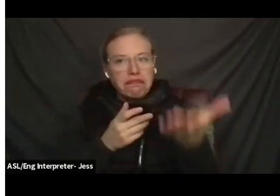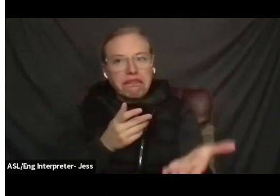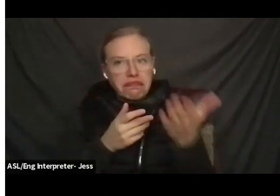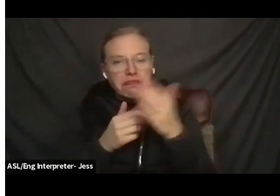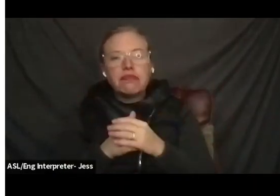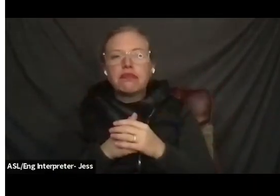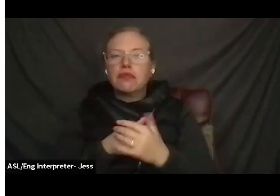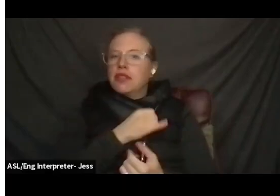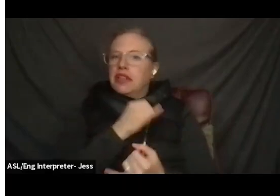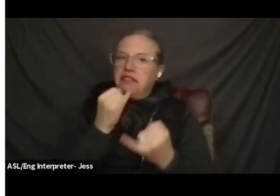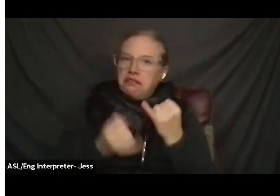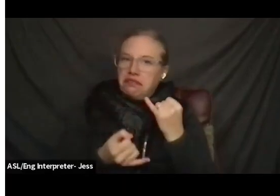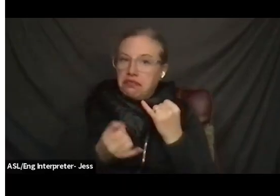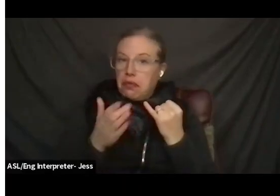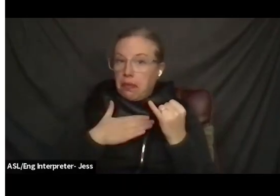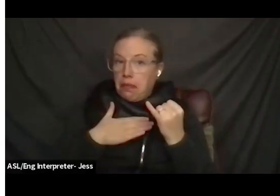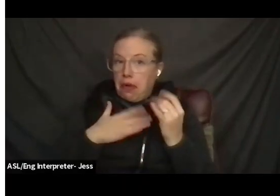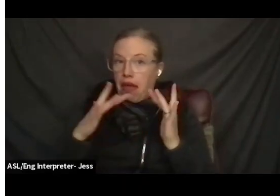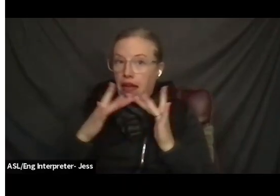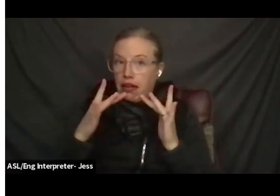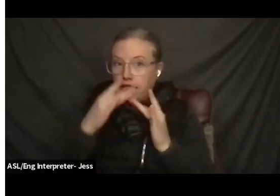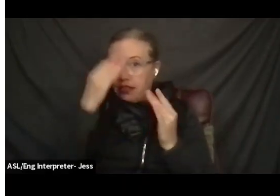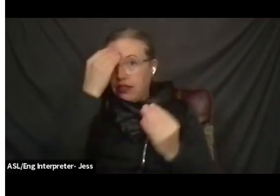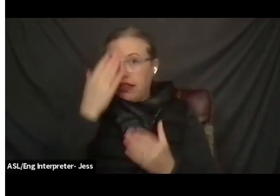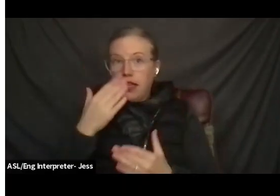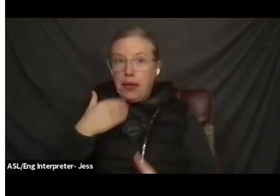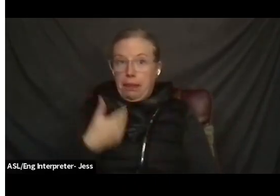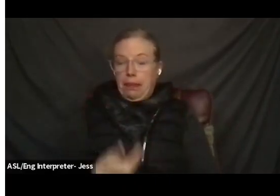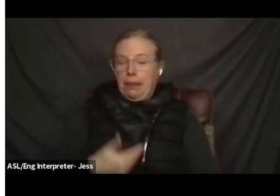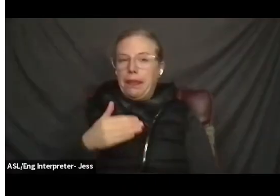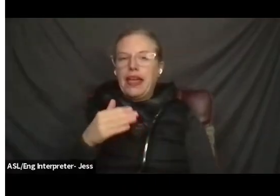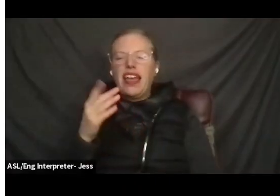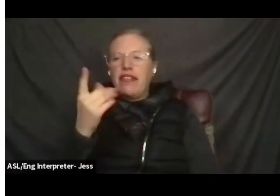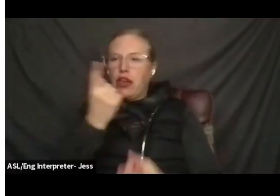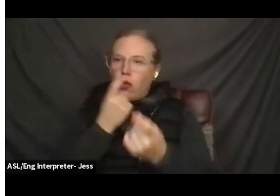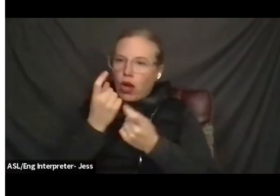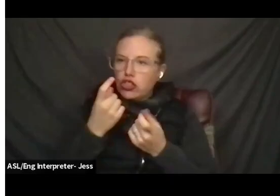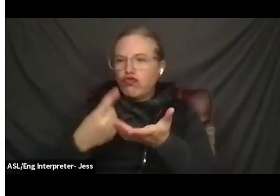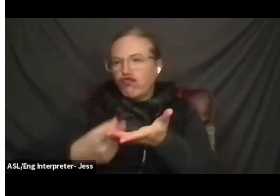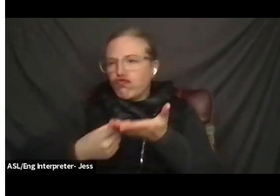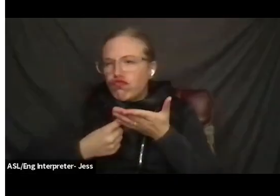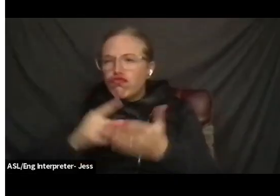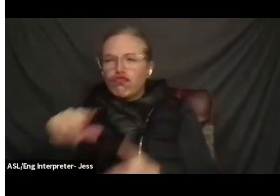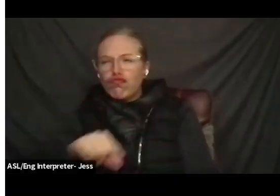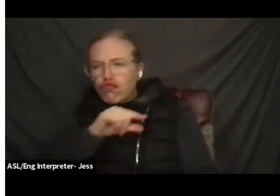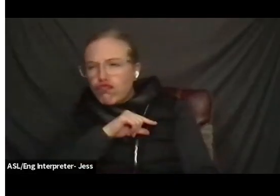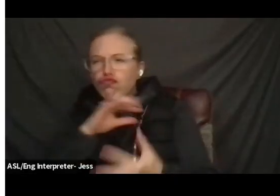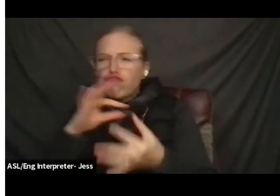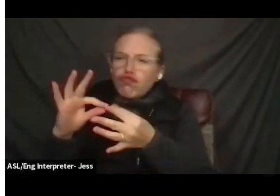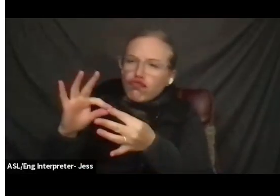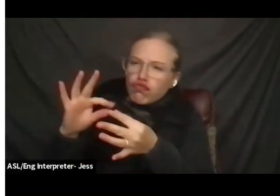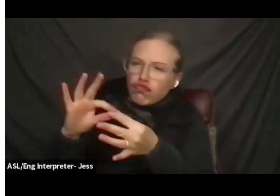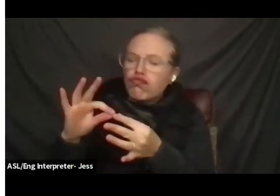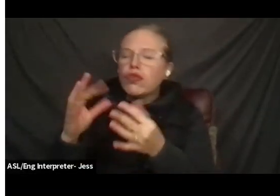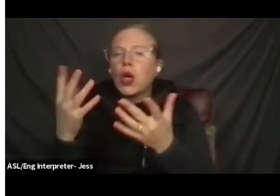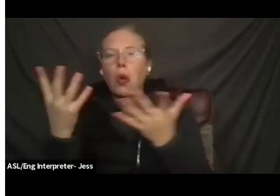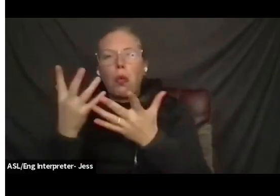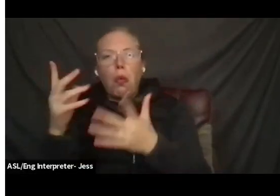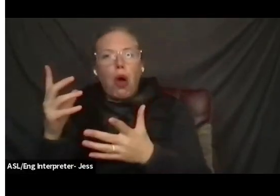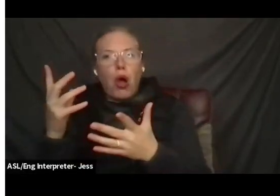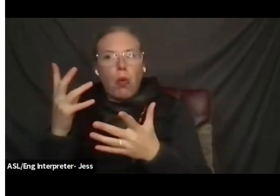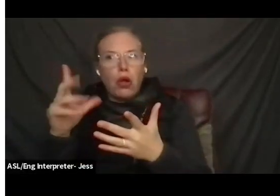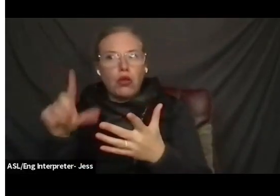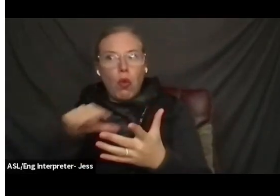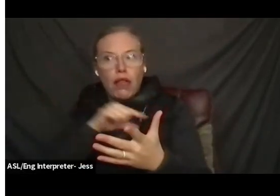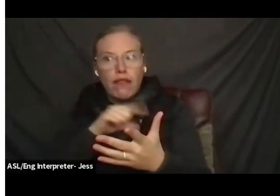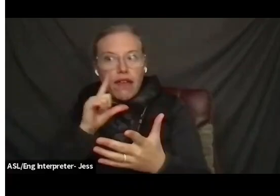then lastly is my contact information. If you have any questions or want to talk through any of the eligibility or what would be eligible in